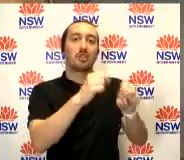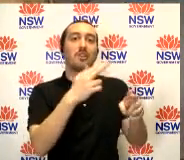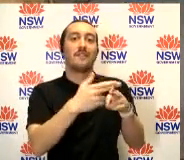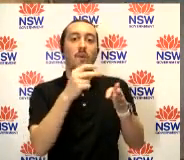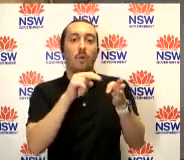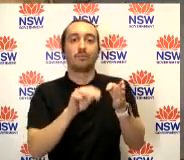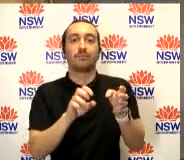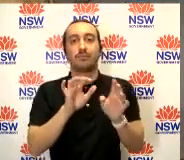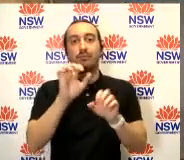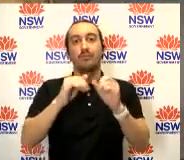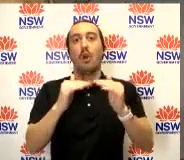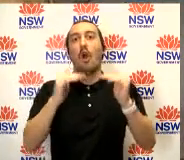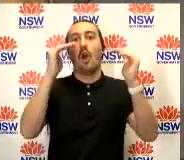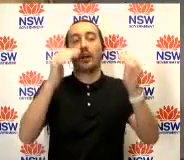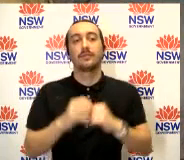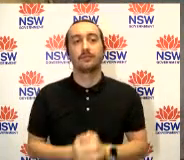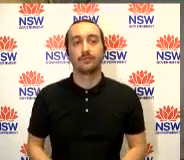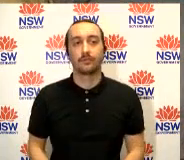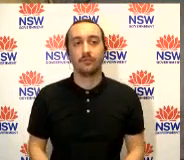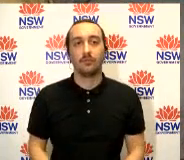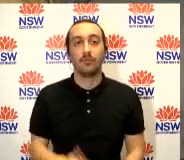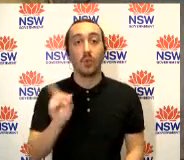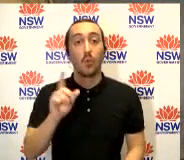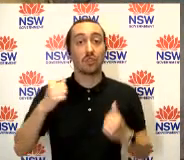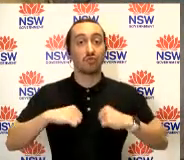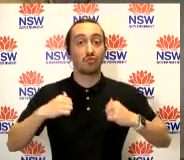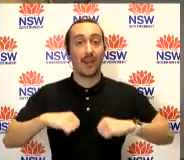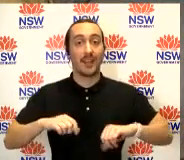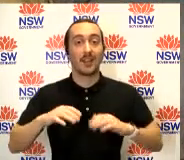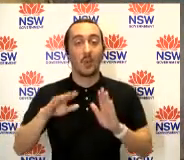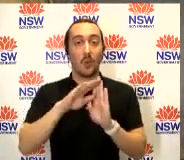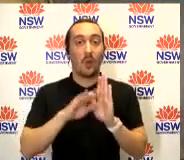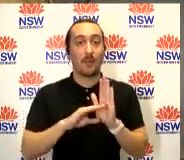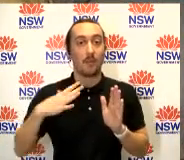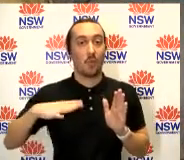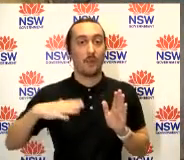So what are the training requirements for working at heights? Okay.